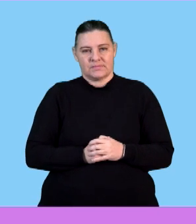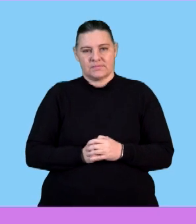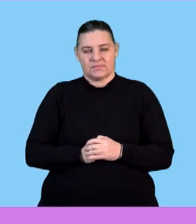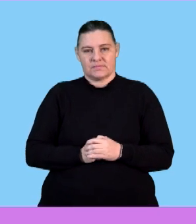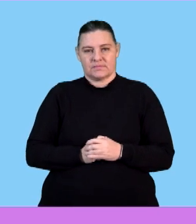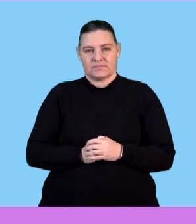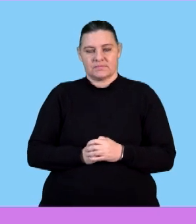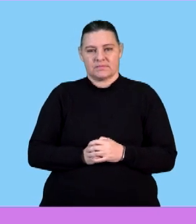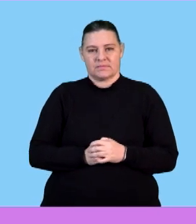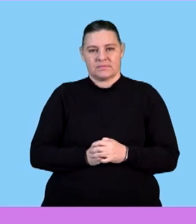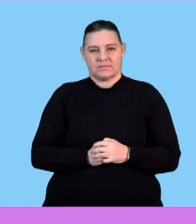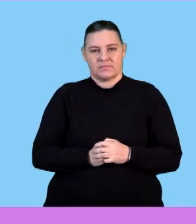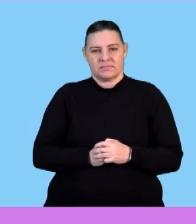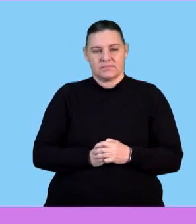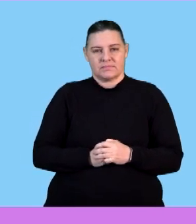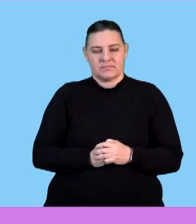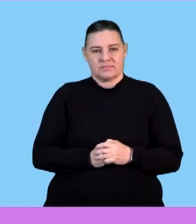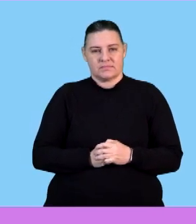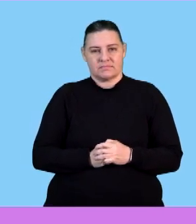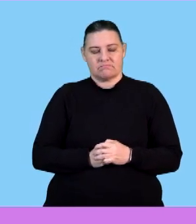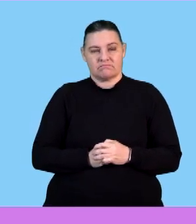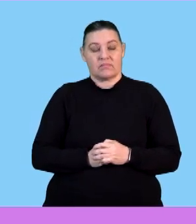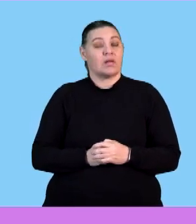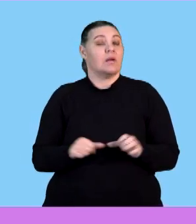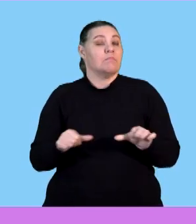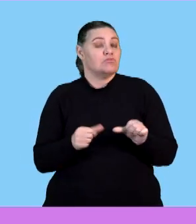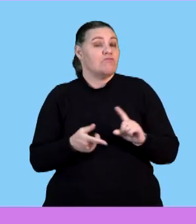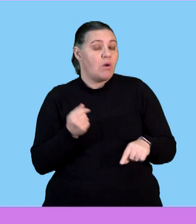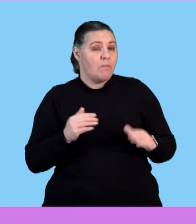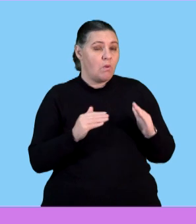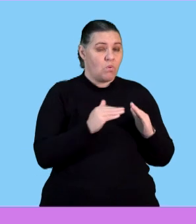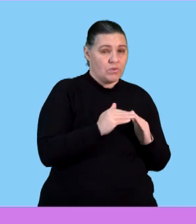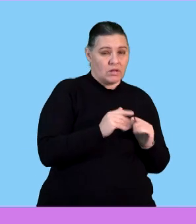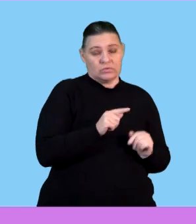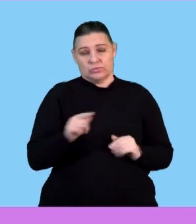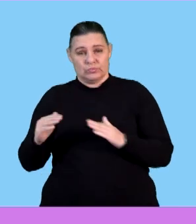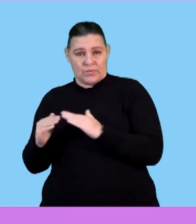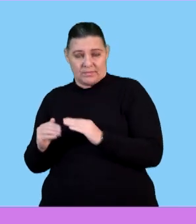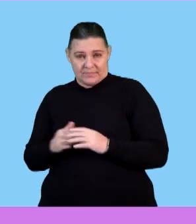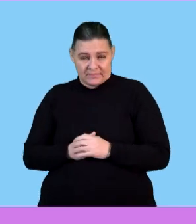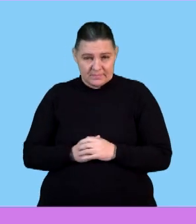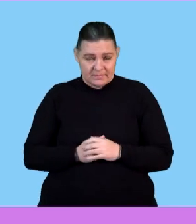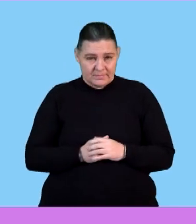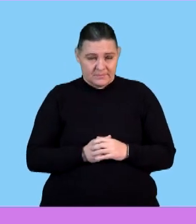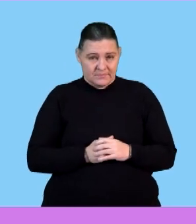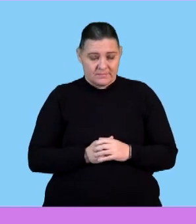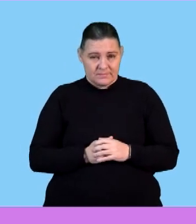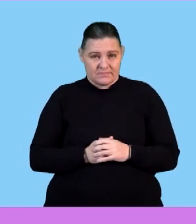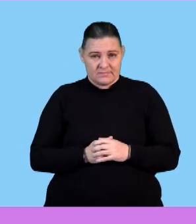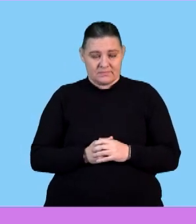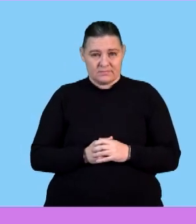that's 7 centimeters. And again, we measure from corner to corner. Here we